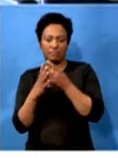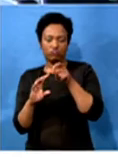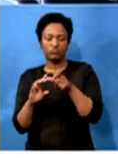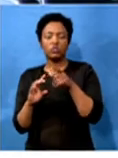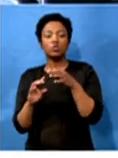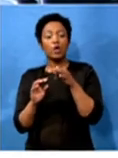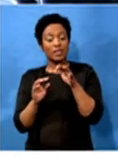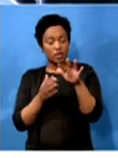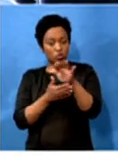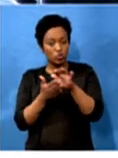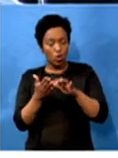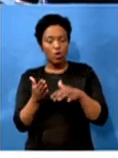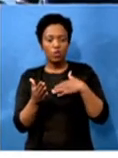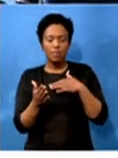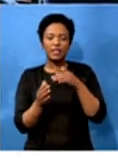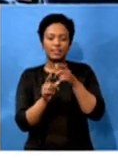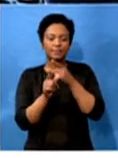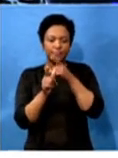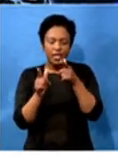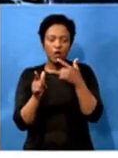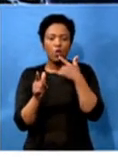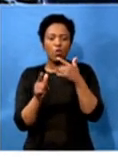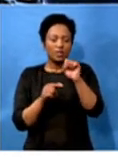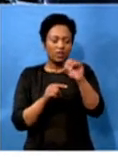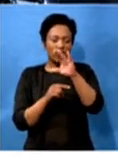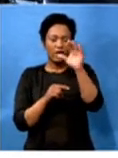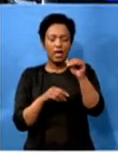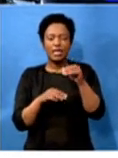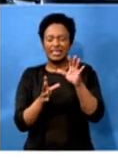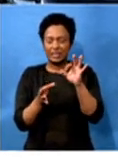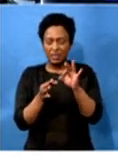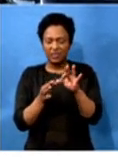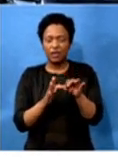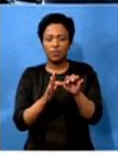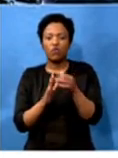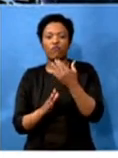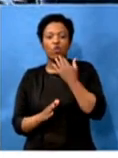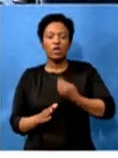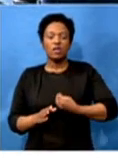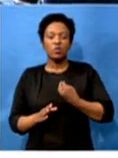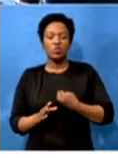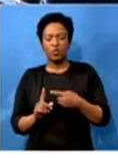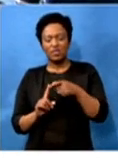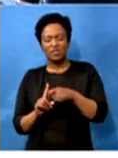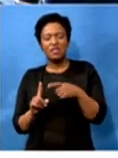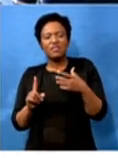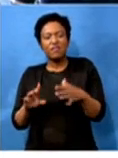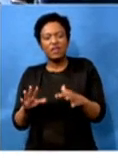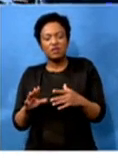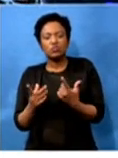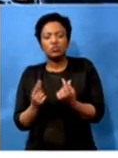We need to let South Africans, particularly the youth, know what was sacrificed by the generations before us for what they have